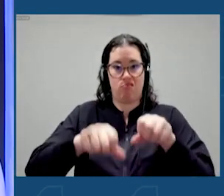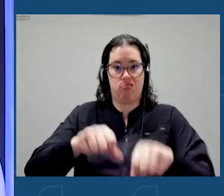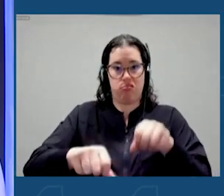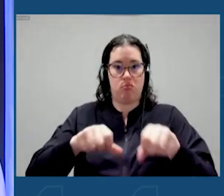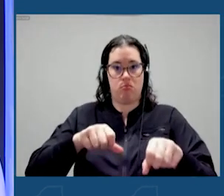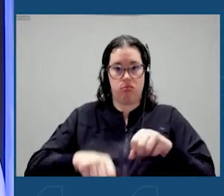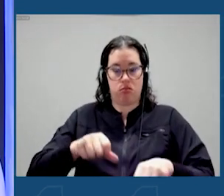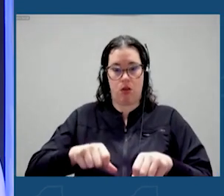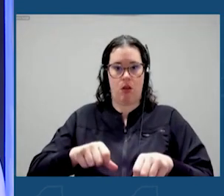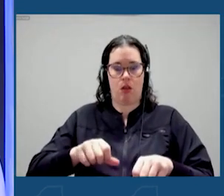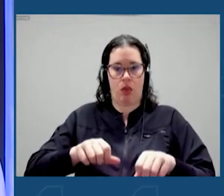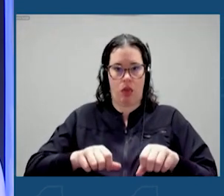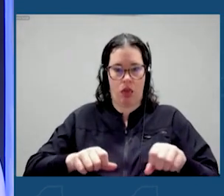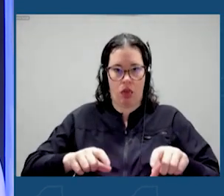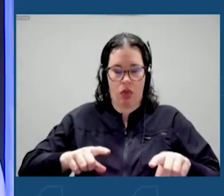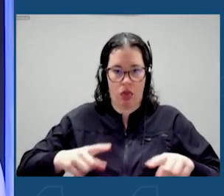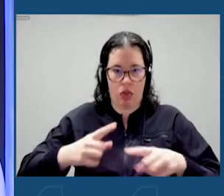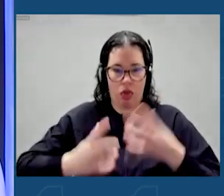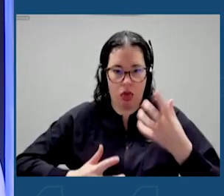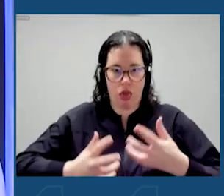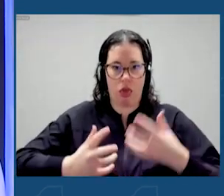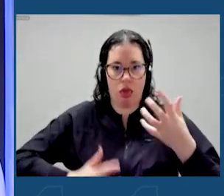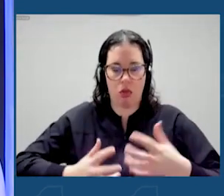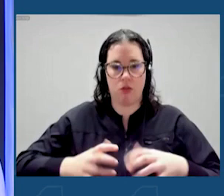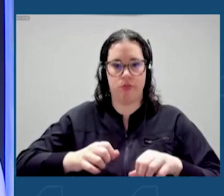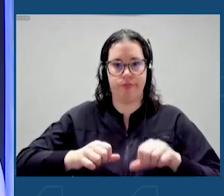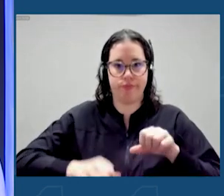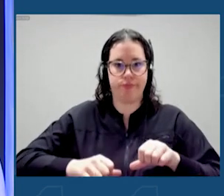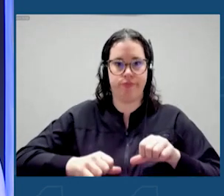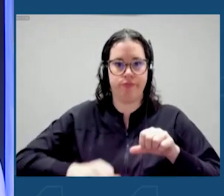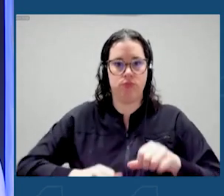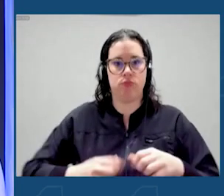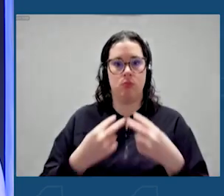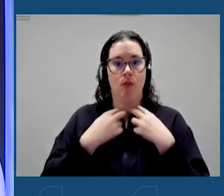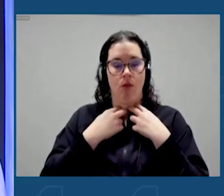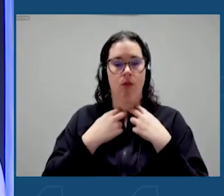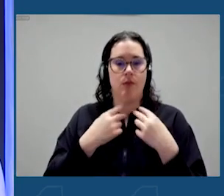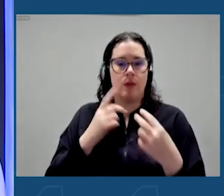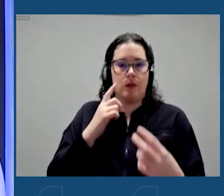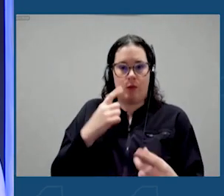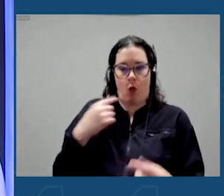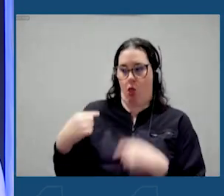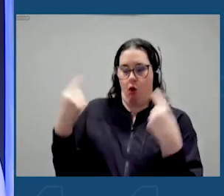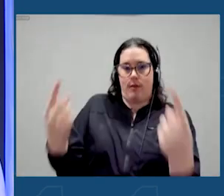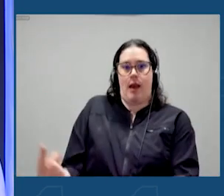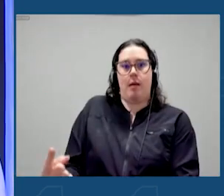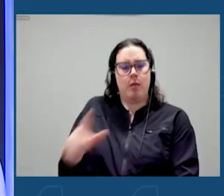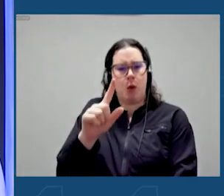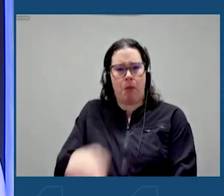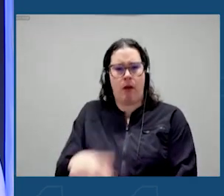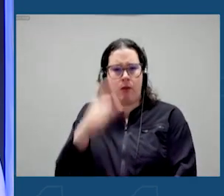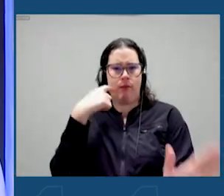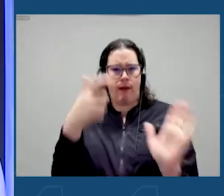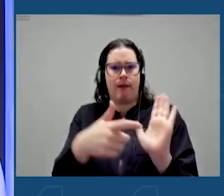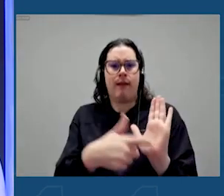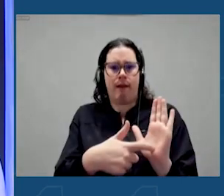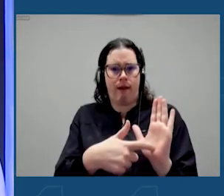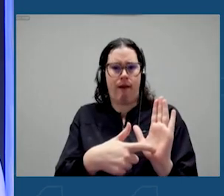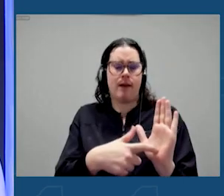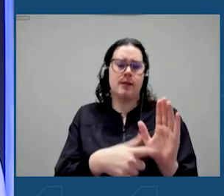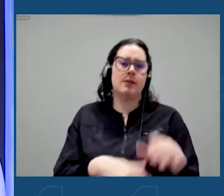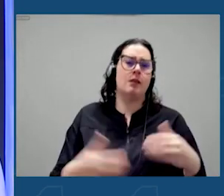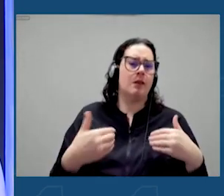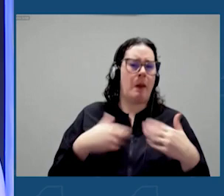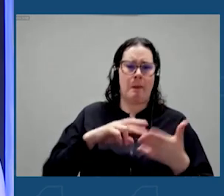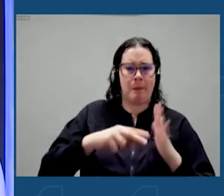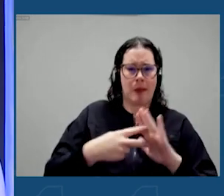been misaligned for a long time, and we have to be honest about that. The cylinder of government,